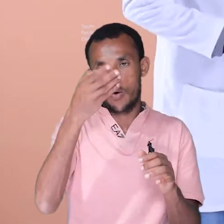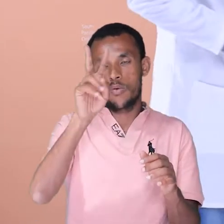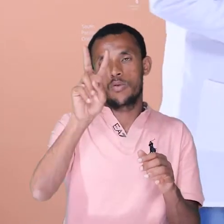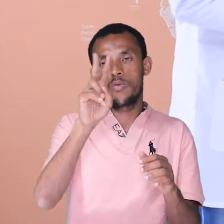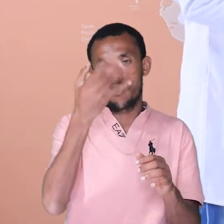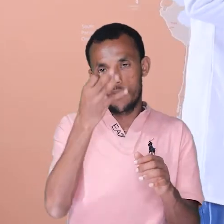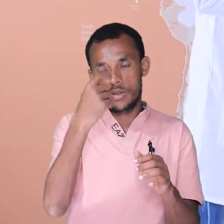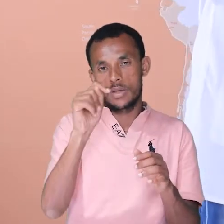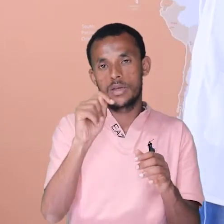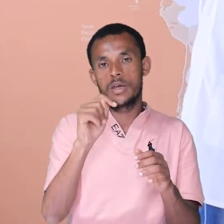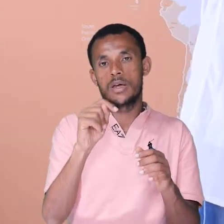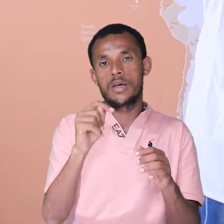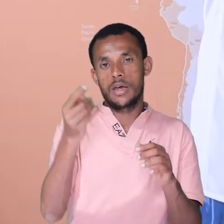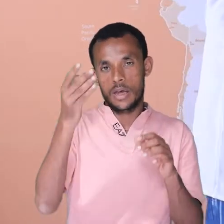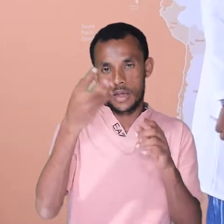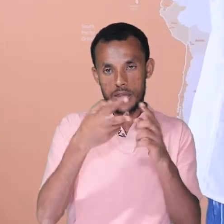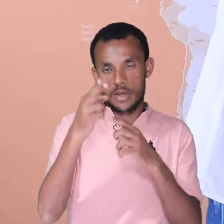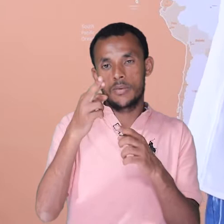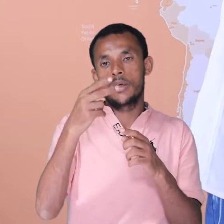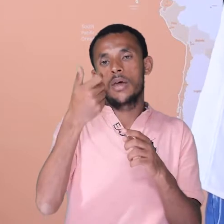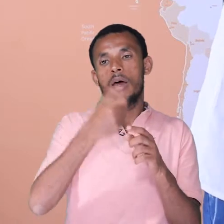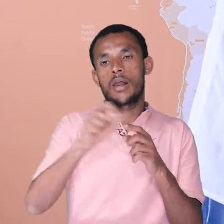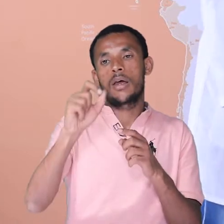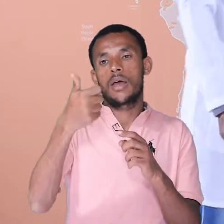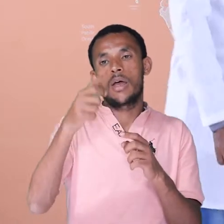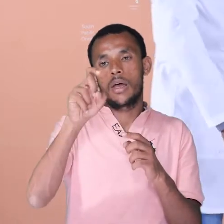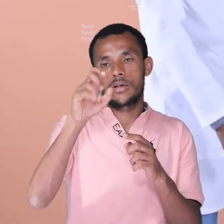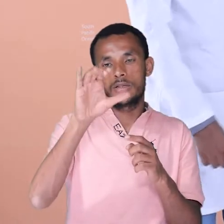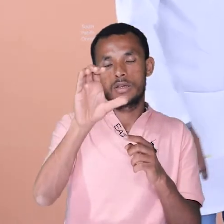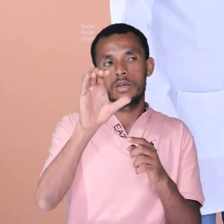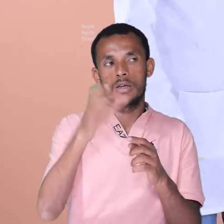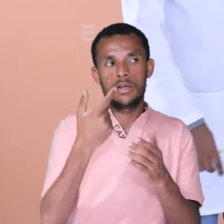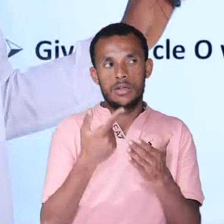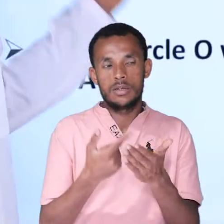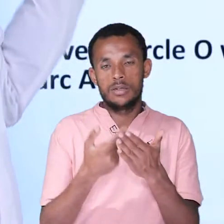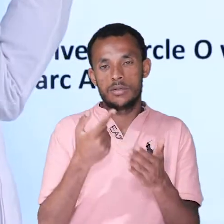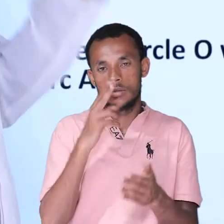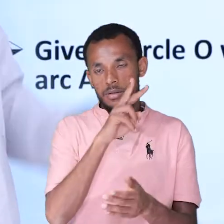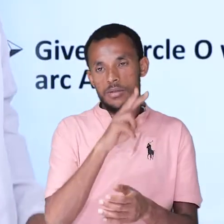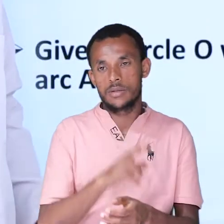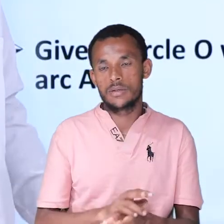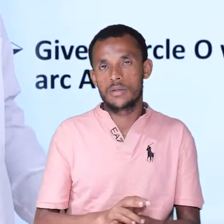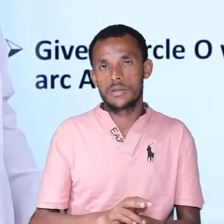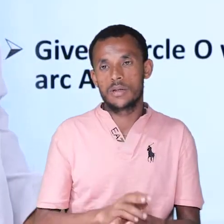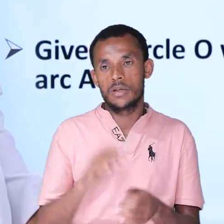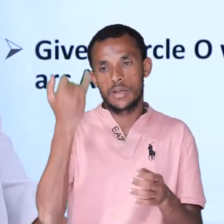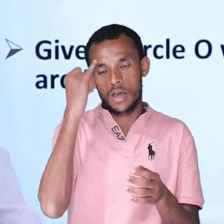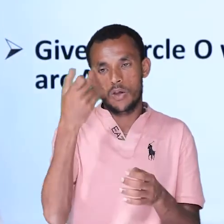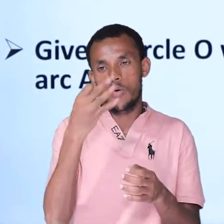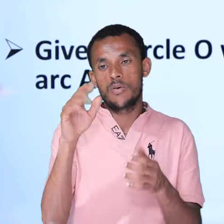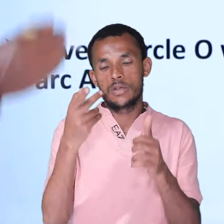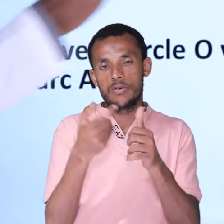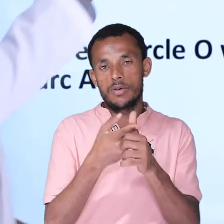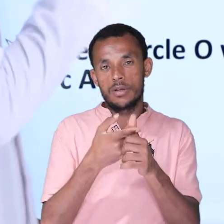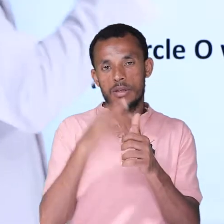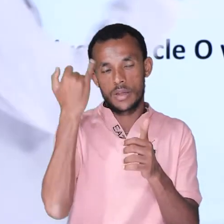of the intercepted arc AXC. This is the idea of the first